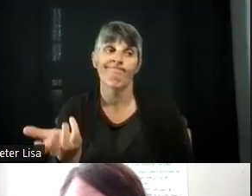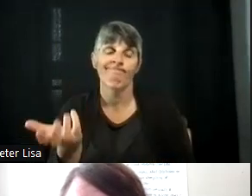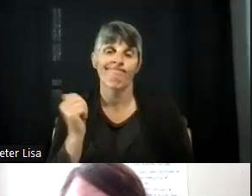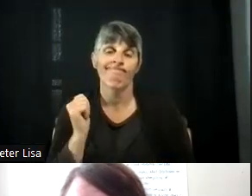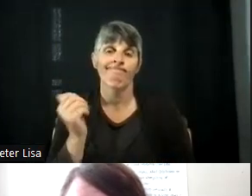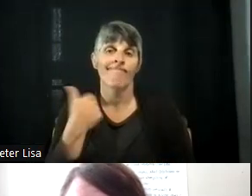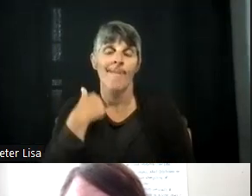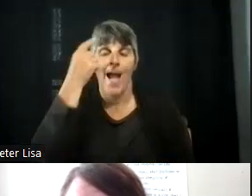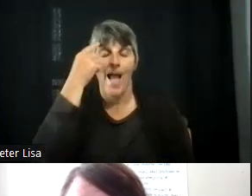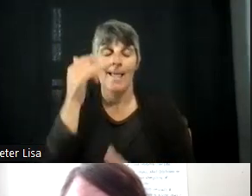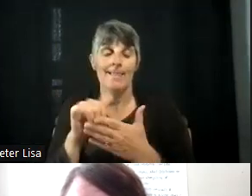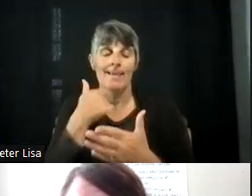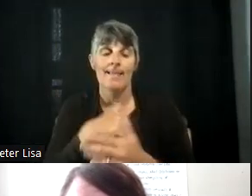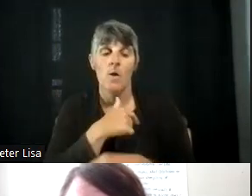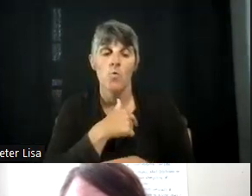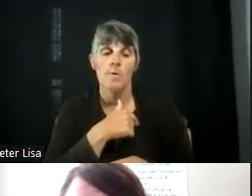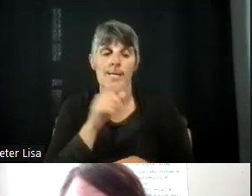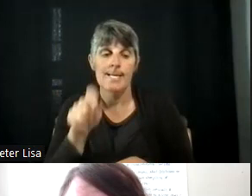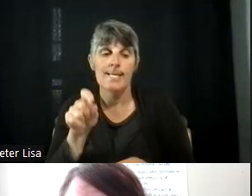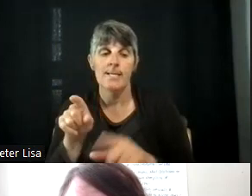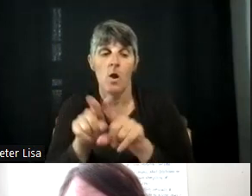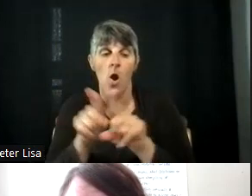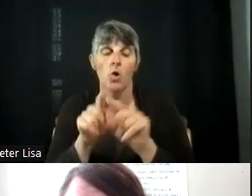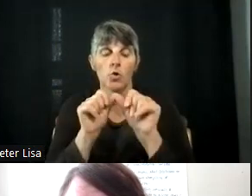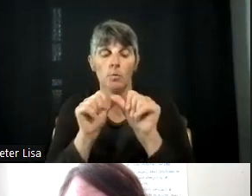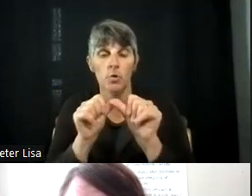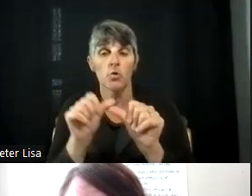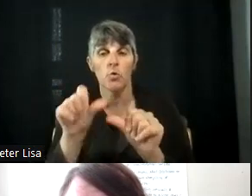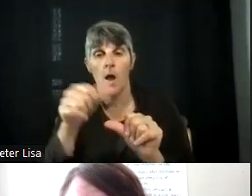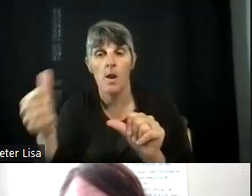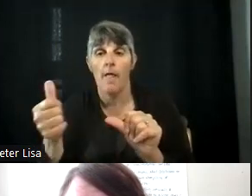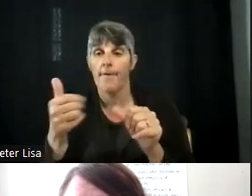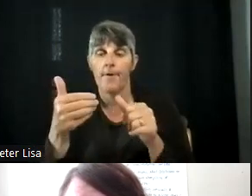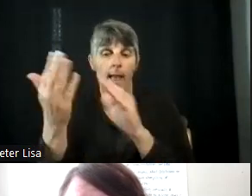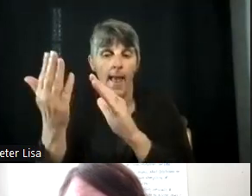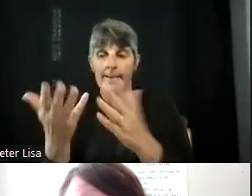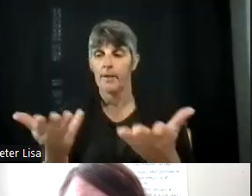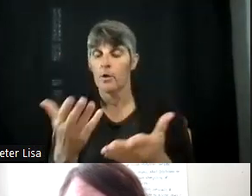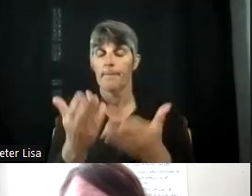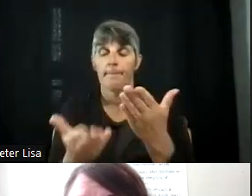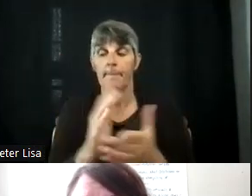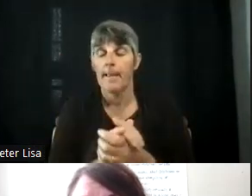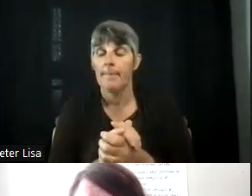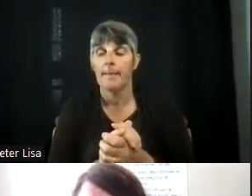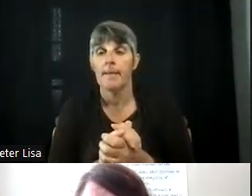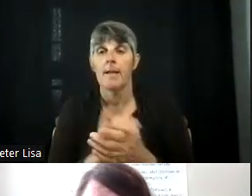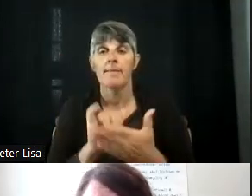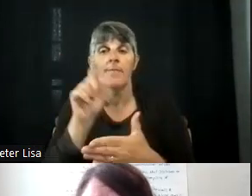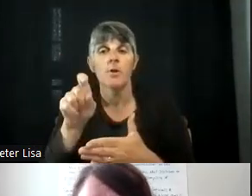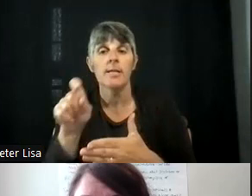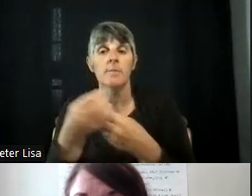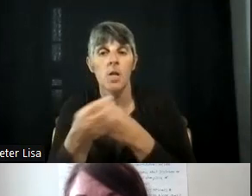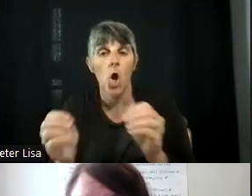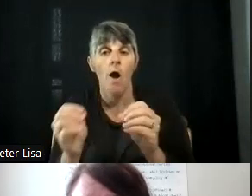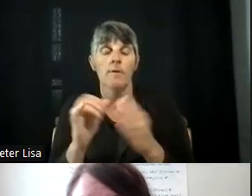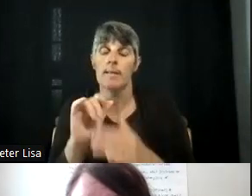I think that we need to also pursue on another end here, maybe, that there needs to be an office that